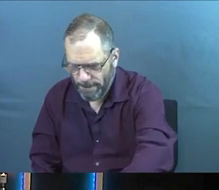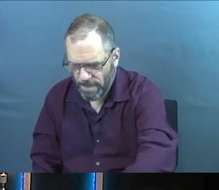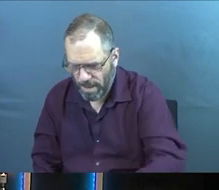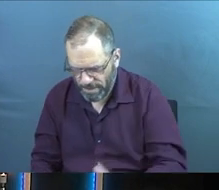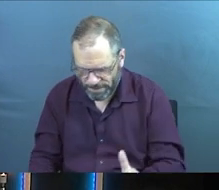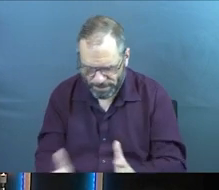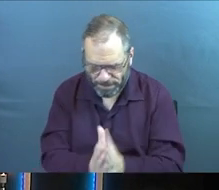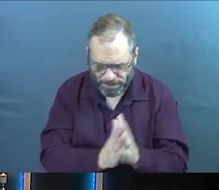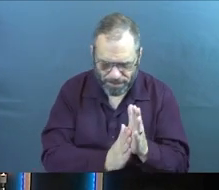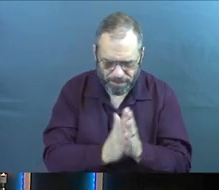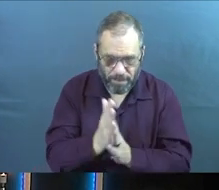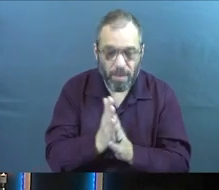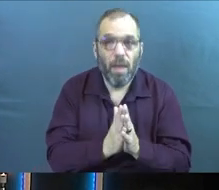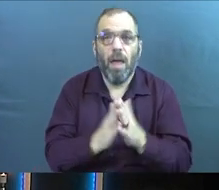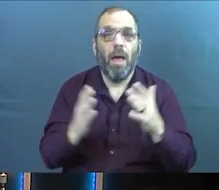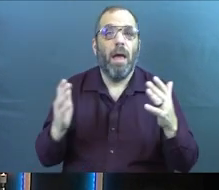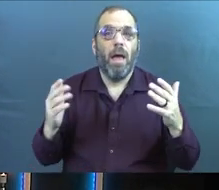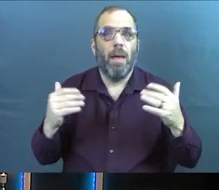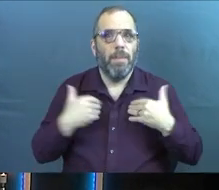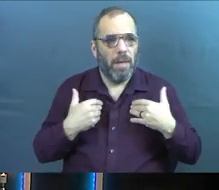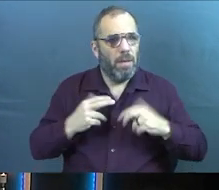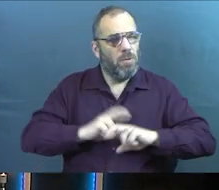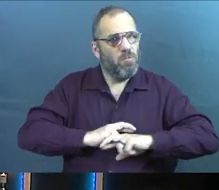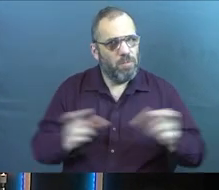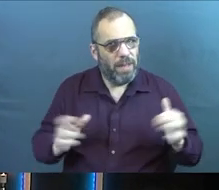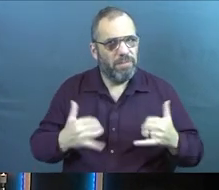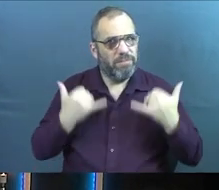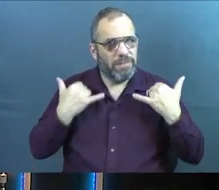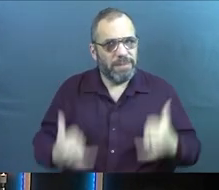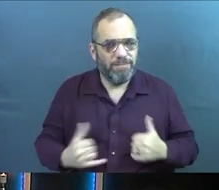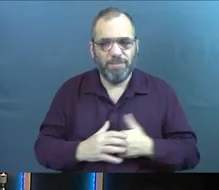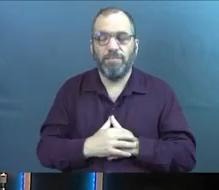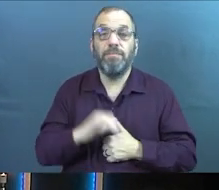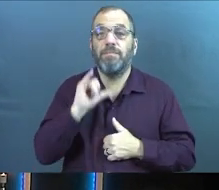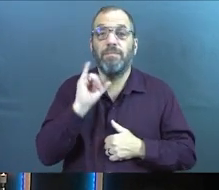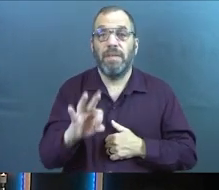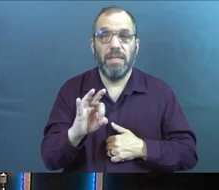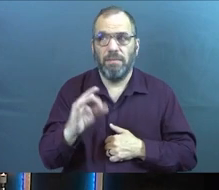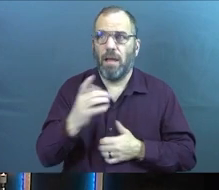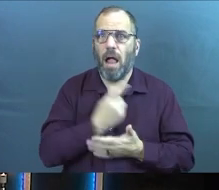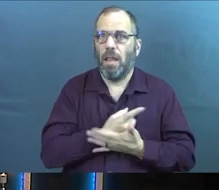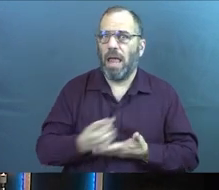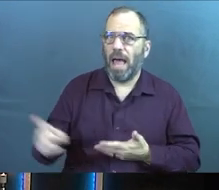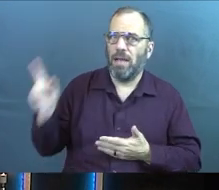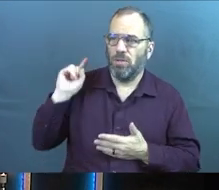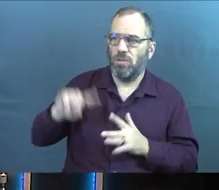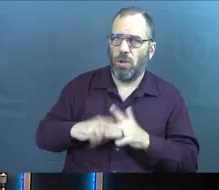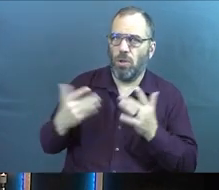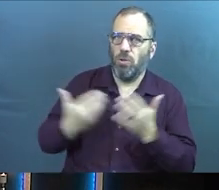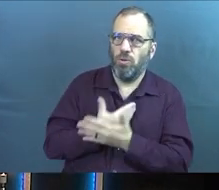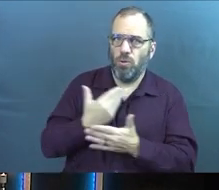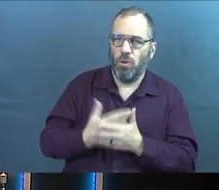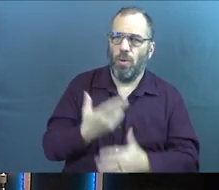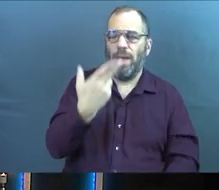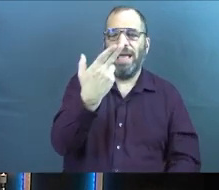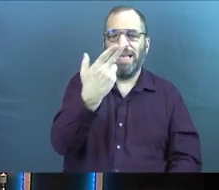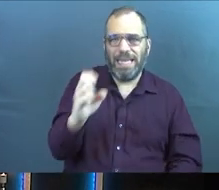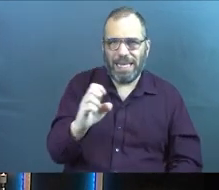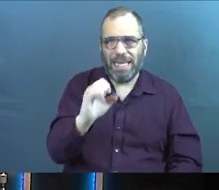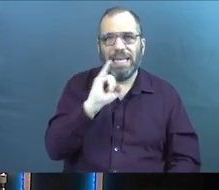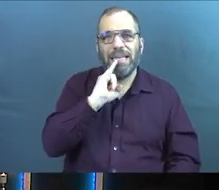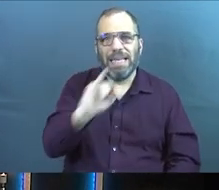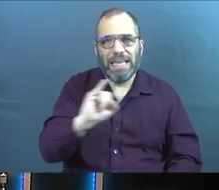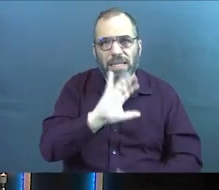Let's go. Well, hey, I am super pumped about today. If you were with us last week, we started a brand new series called He Is